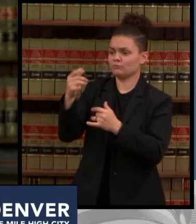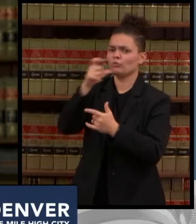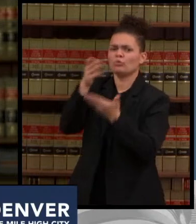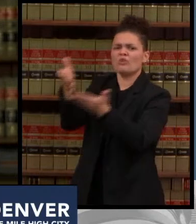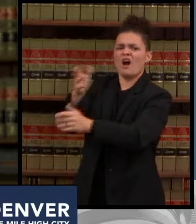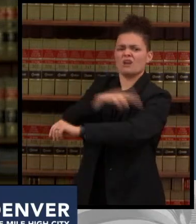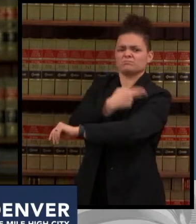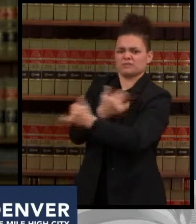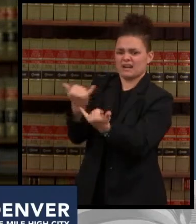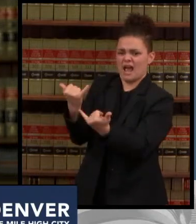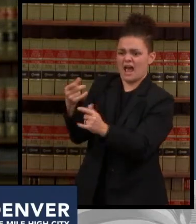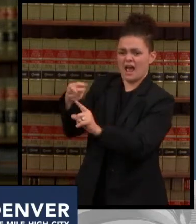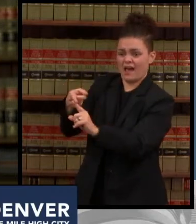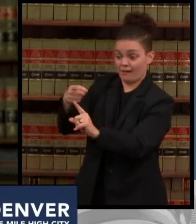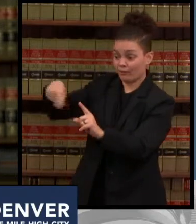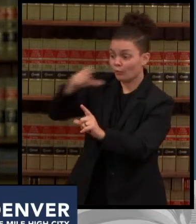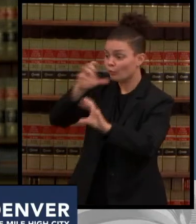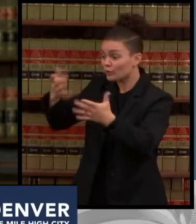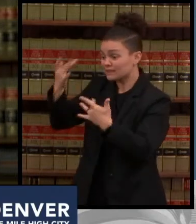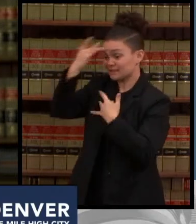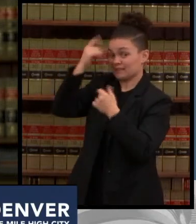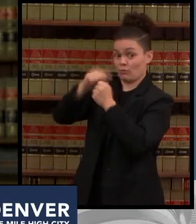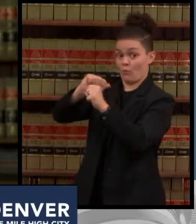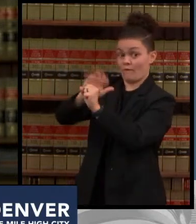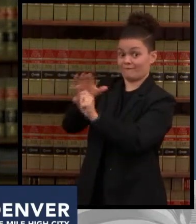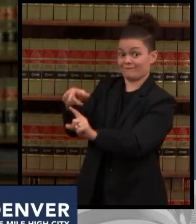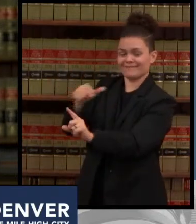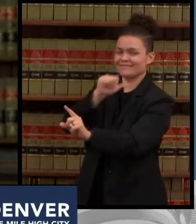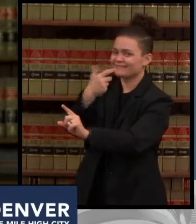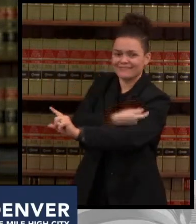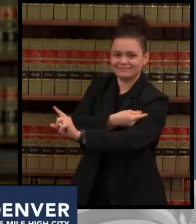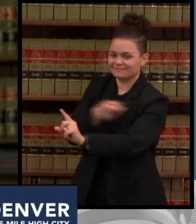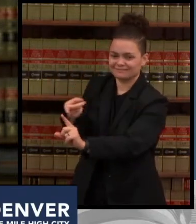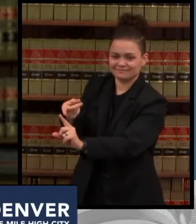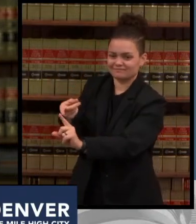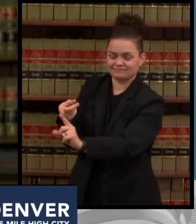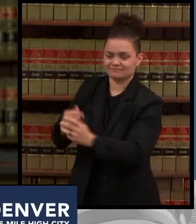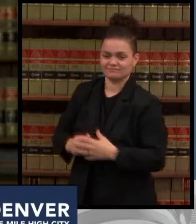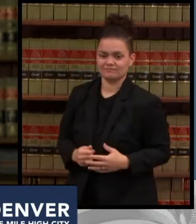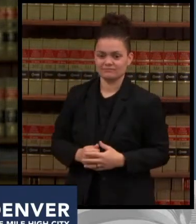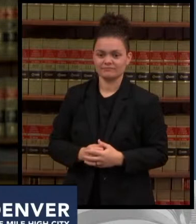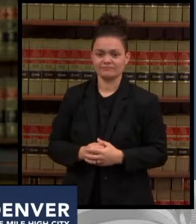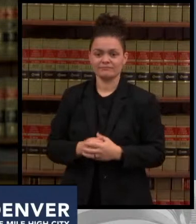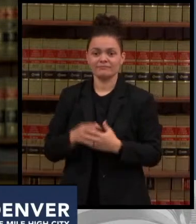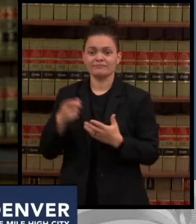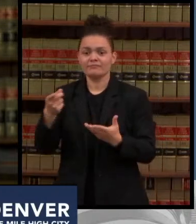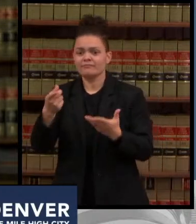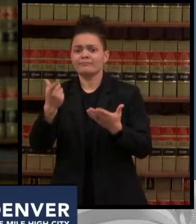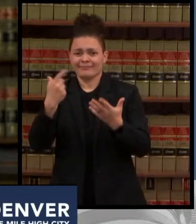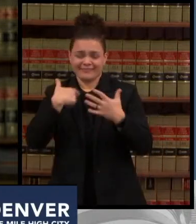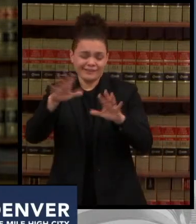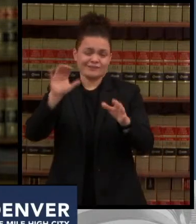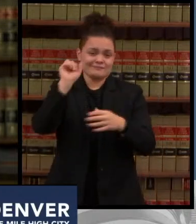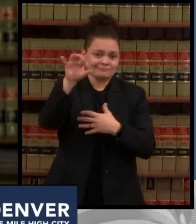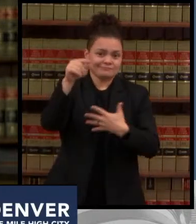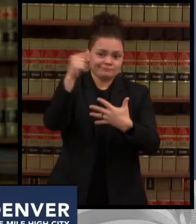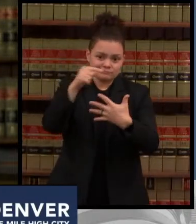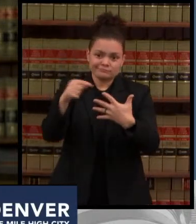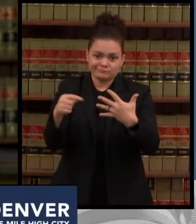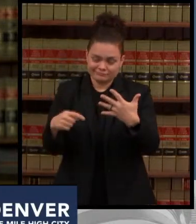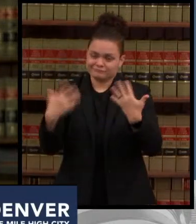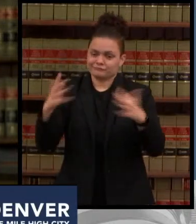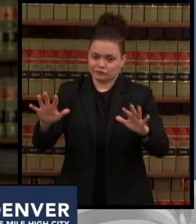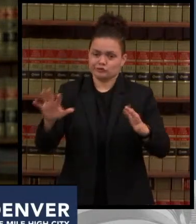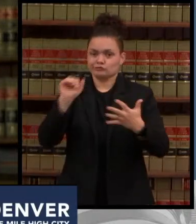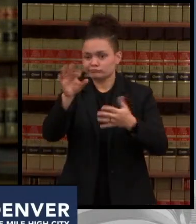are unvaccinated. And I've heard all the reasons why people don't want to get vaccinated. They feel